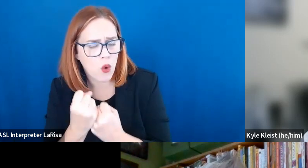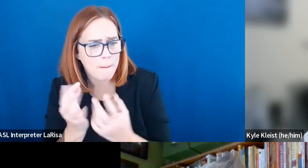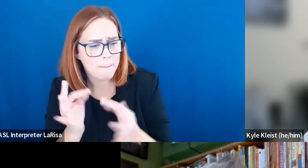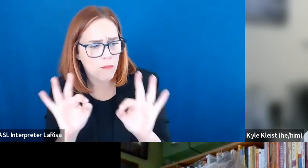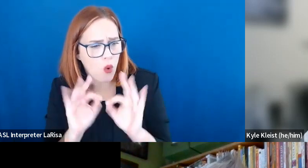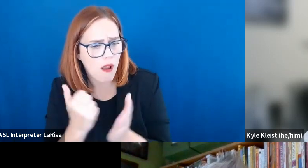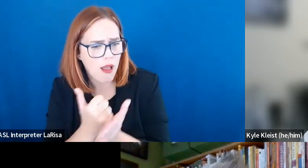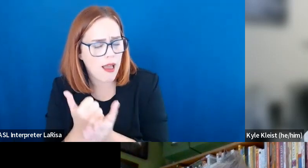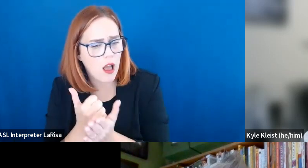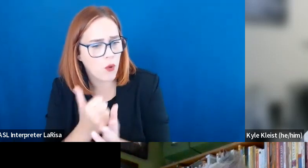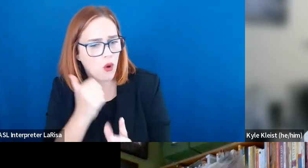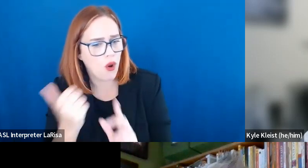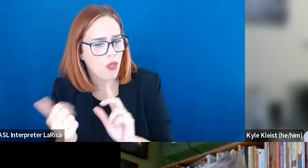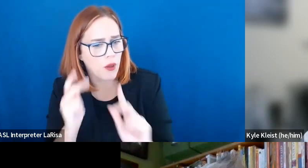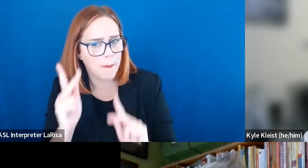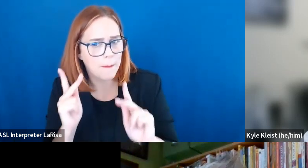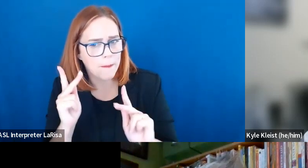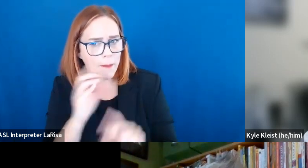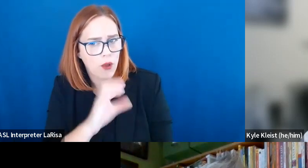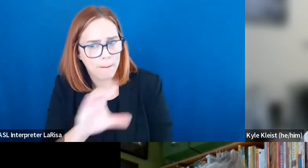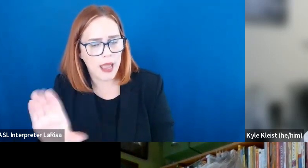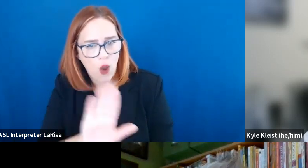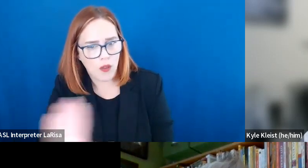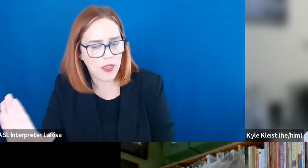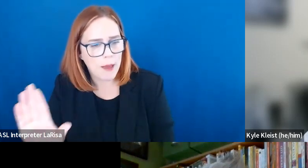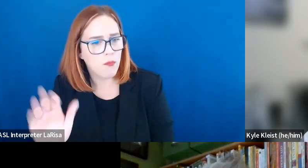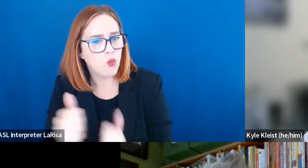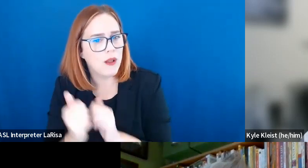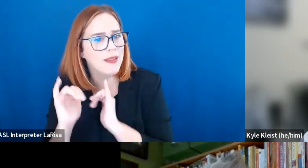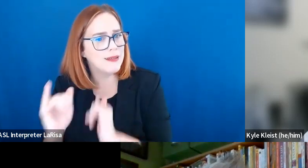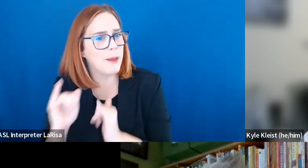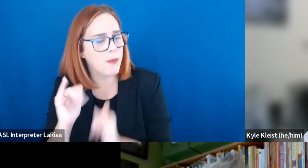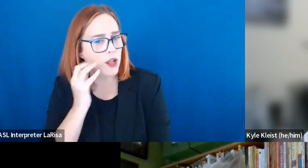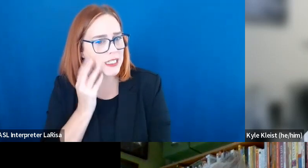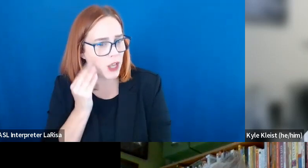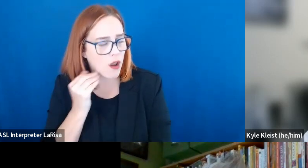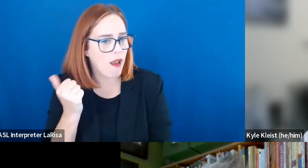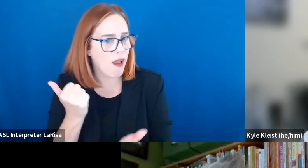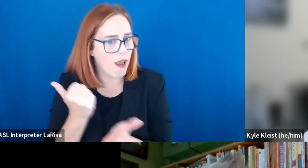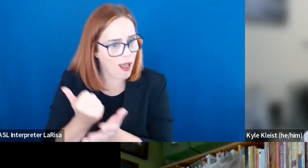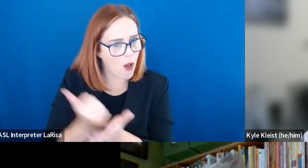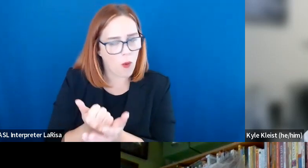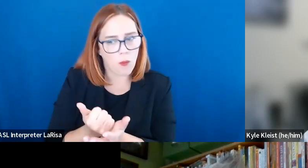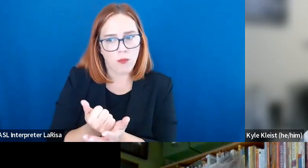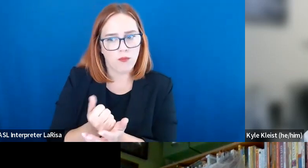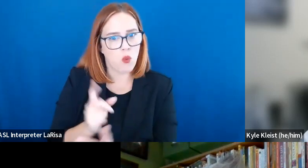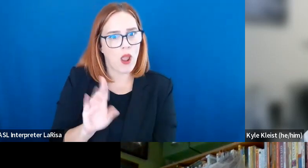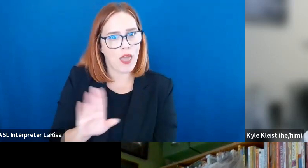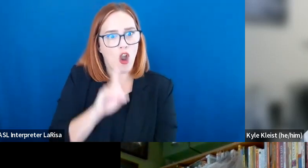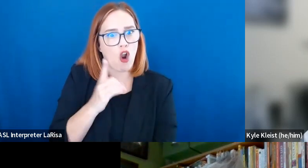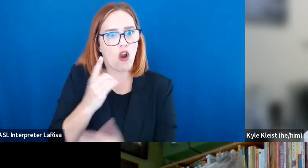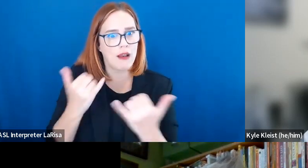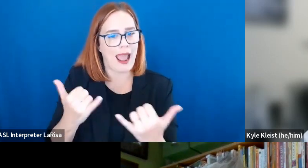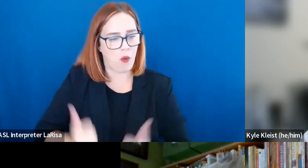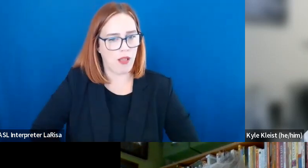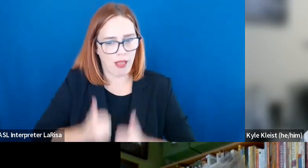they hear similar experiences from those who have been where they are. Samantha Nichols says, sorry, I hit the